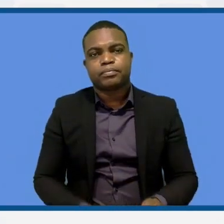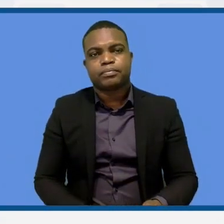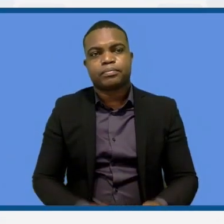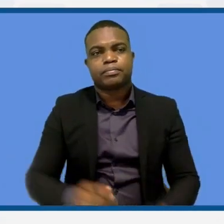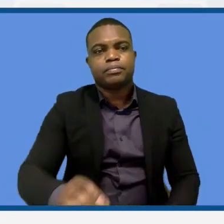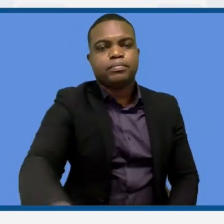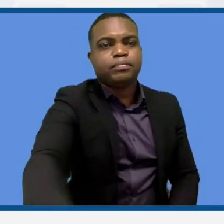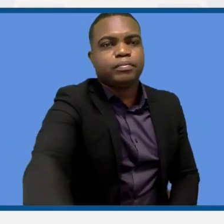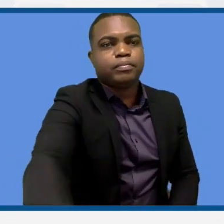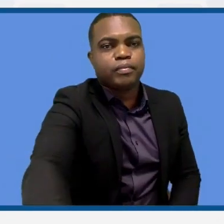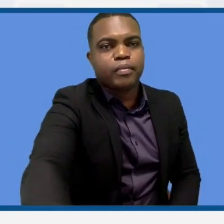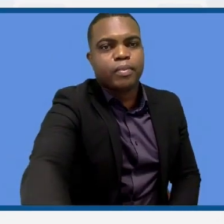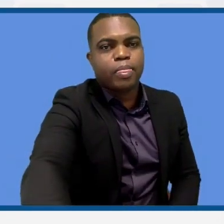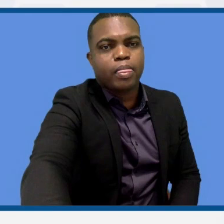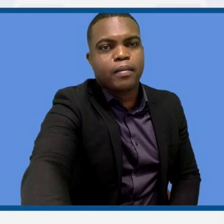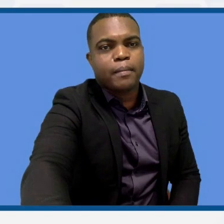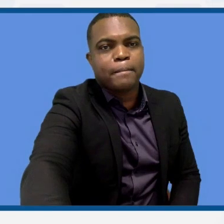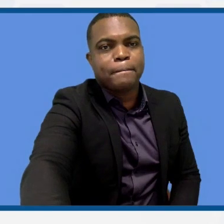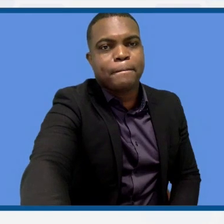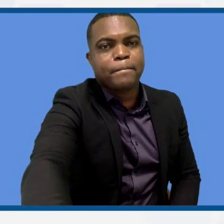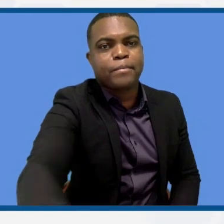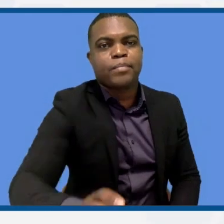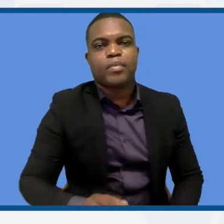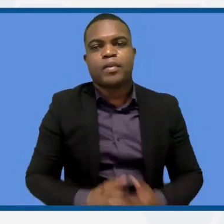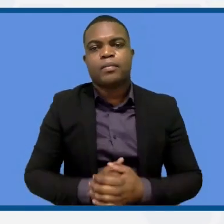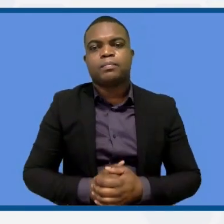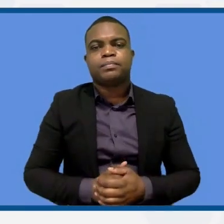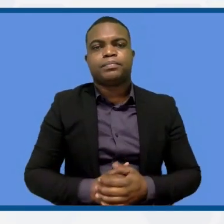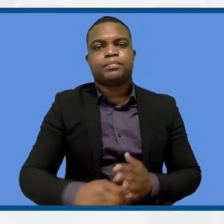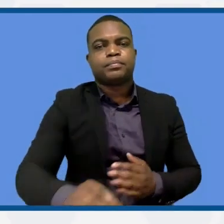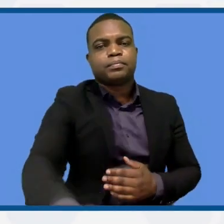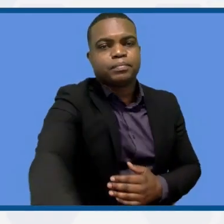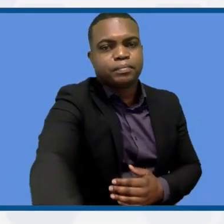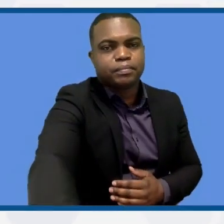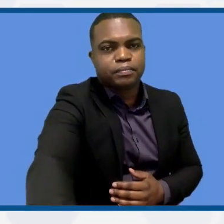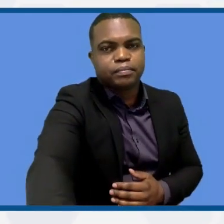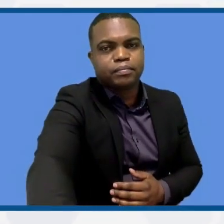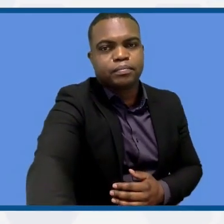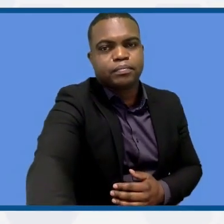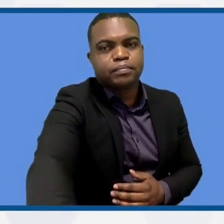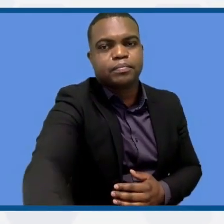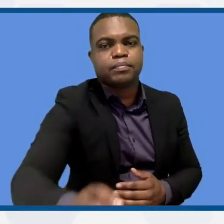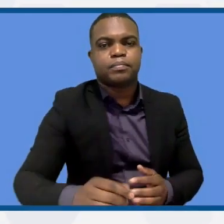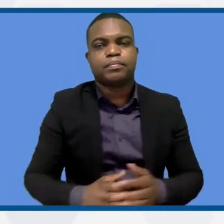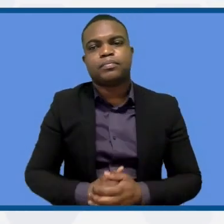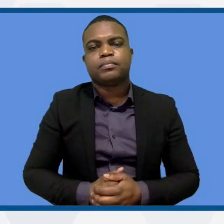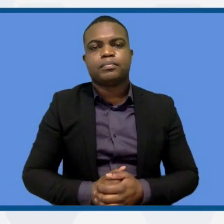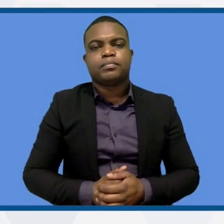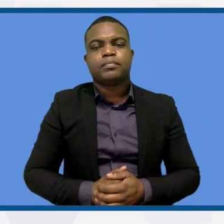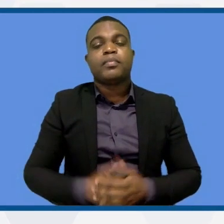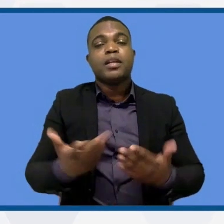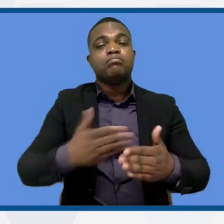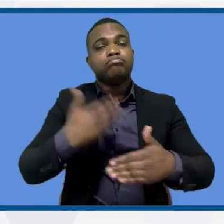research, we came up with 24 recommendations, specific recommendations that were grouped in